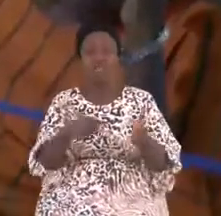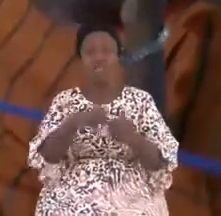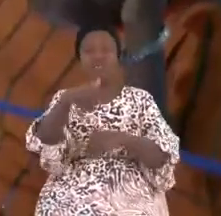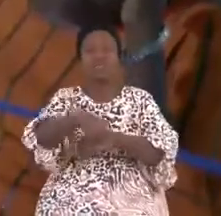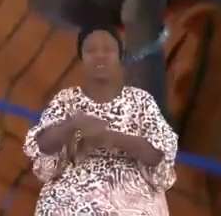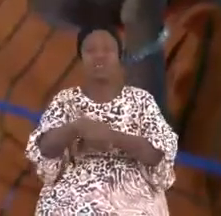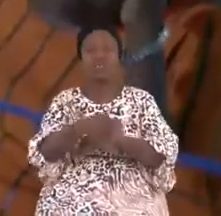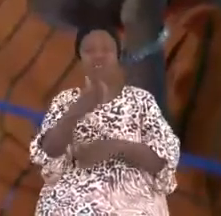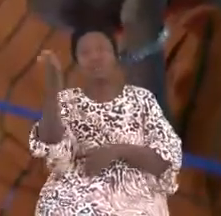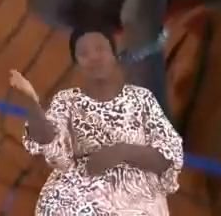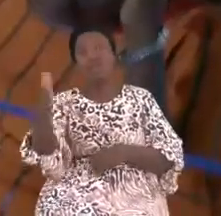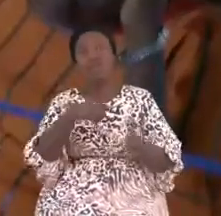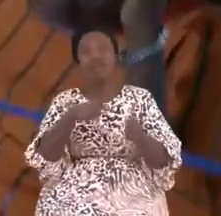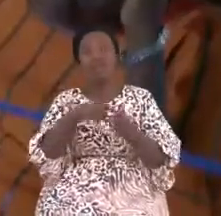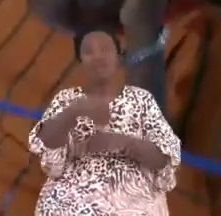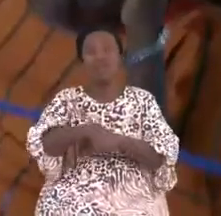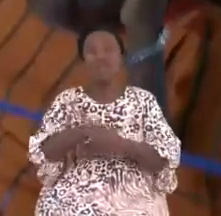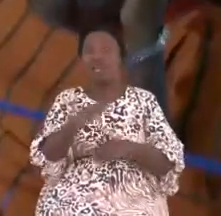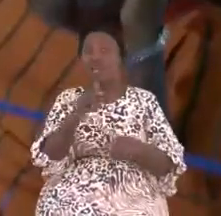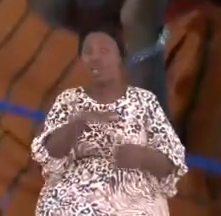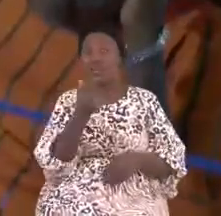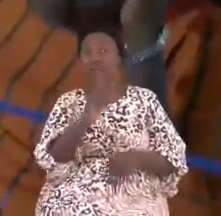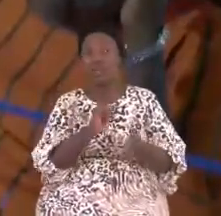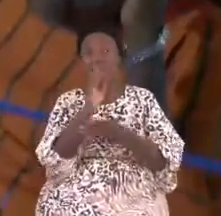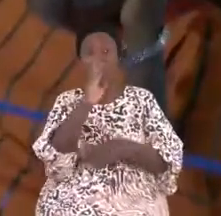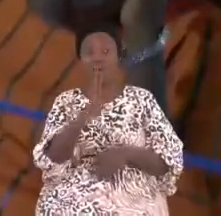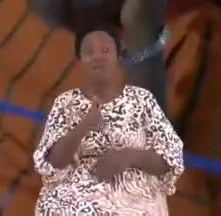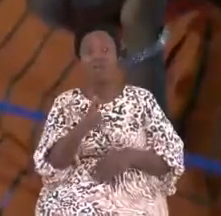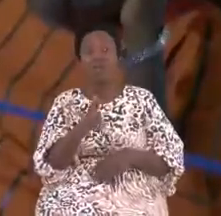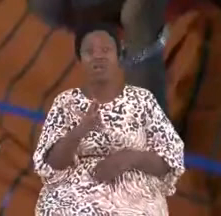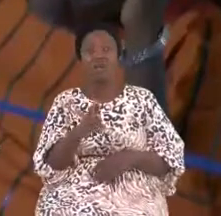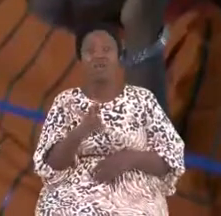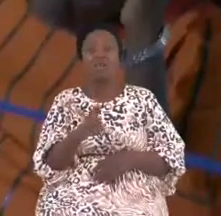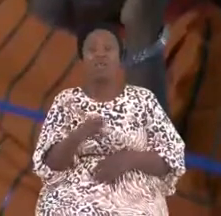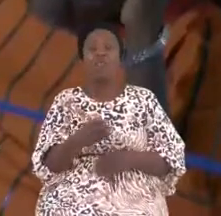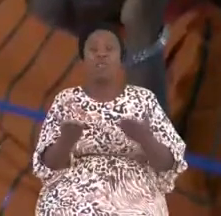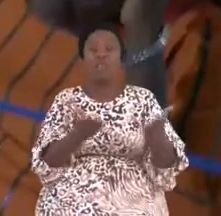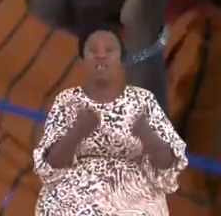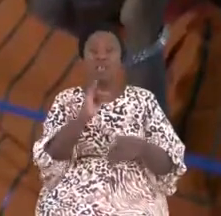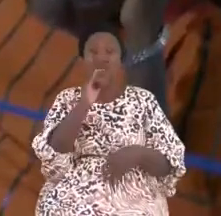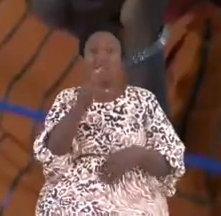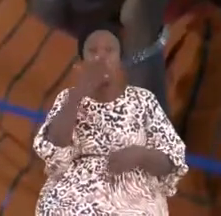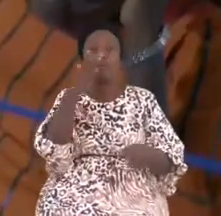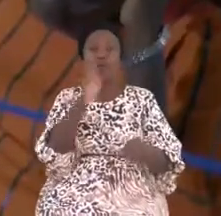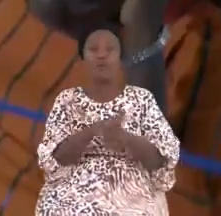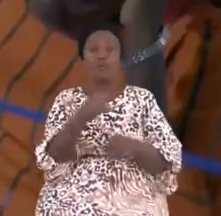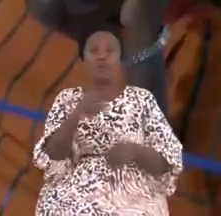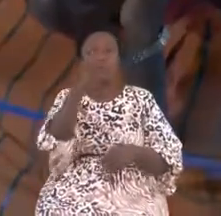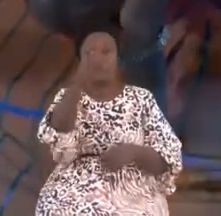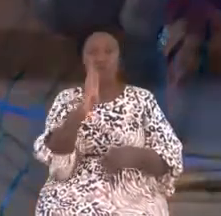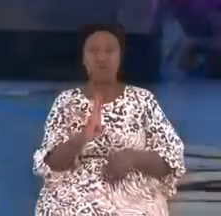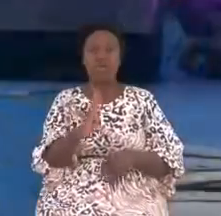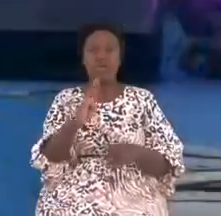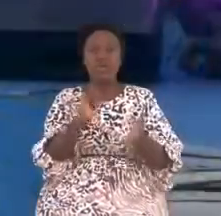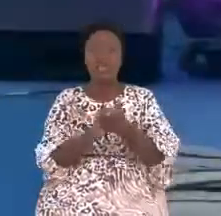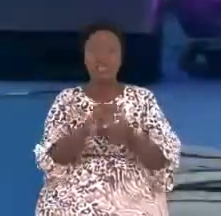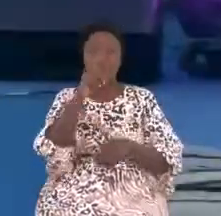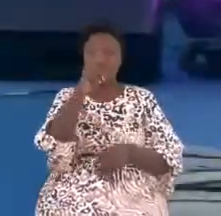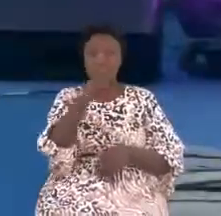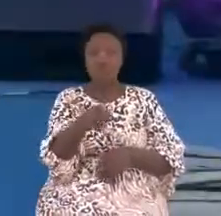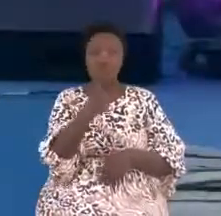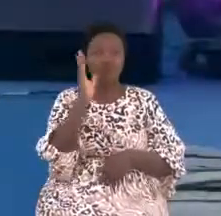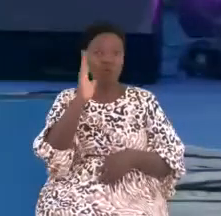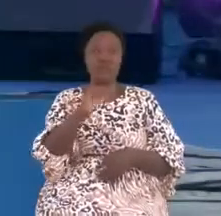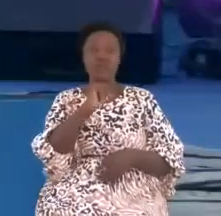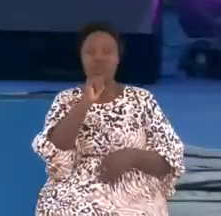there tonight anywhere you are here is the promise of god that you will